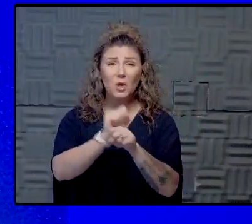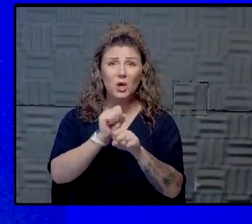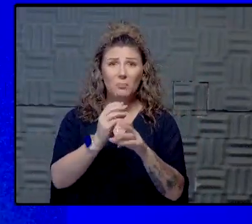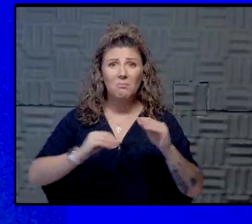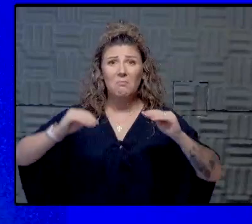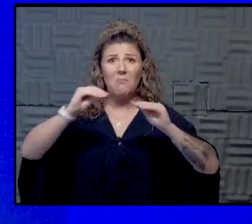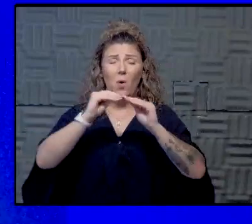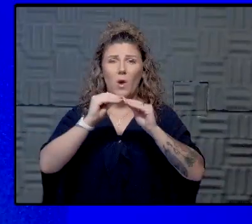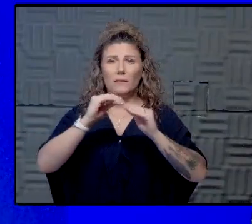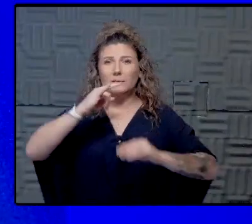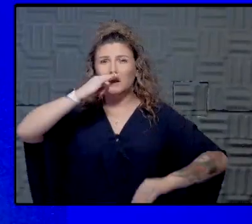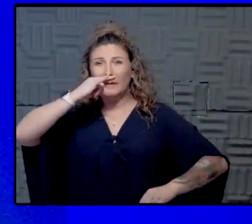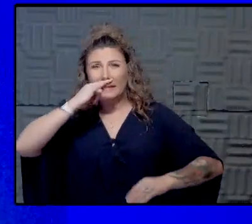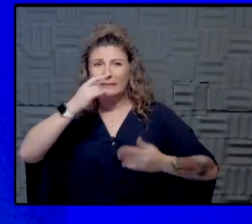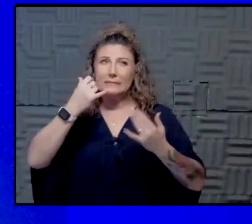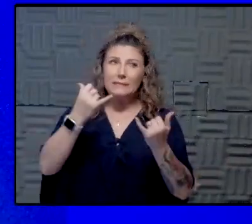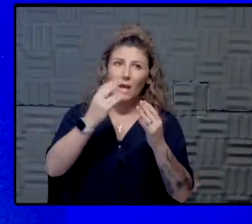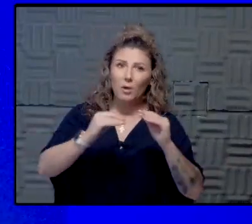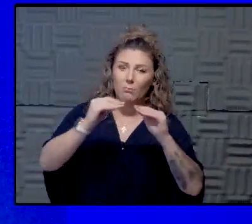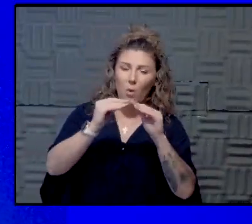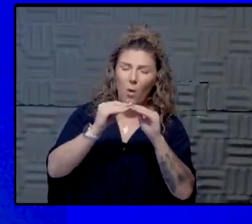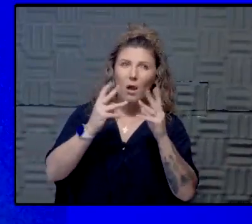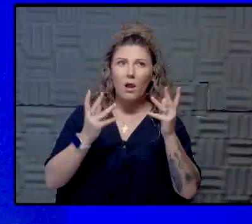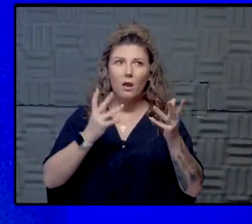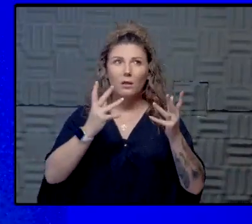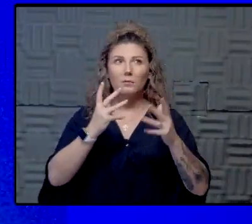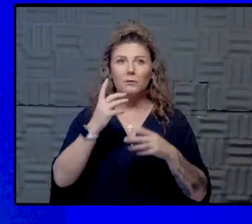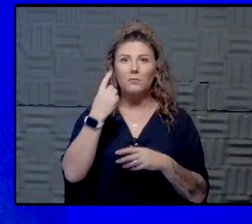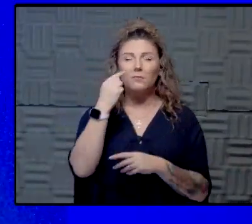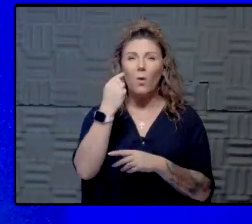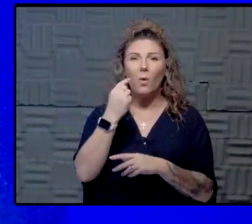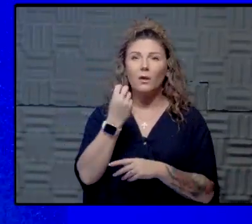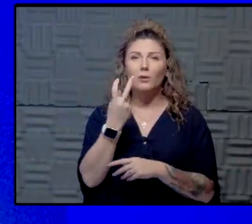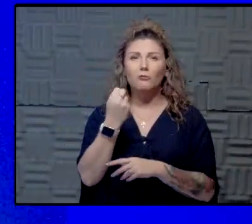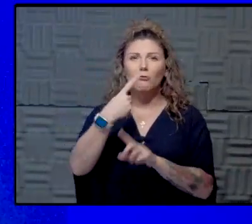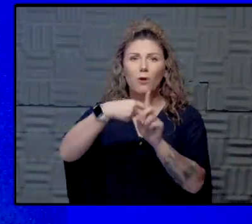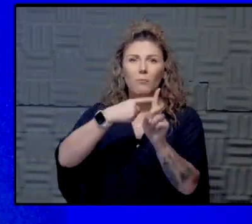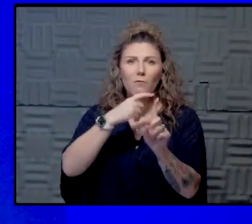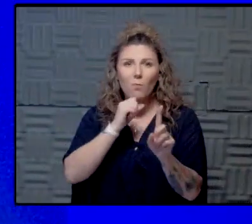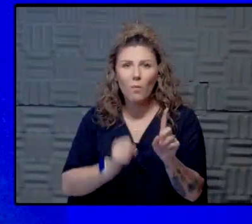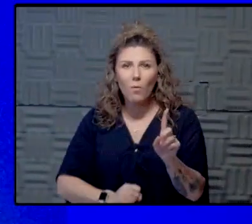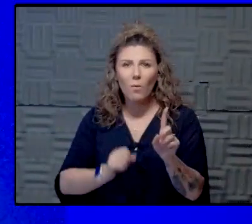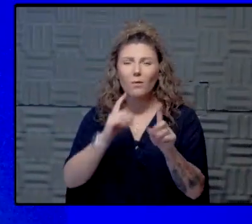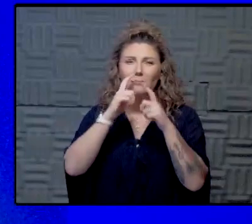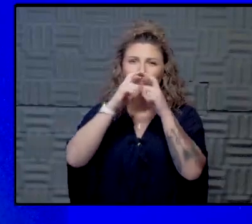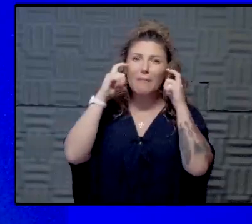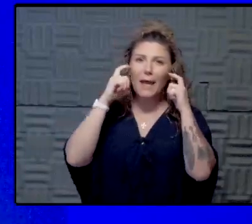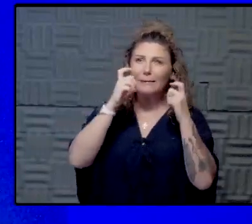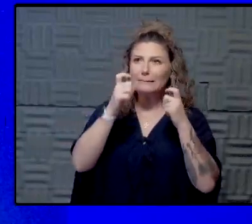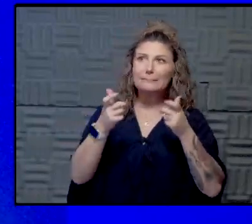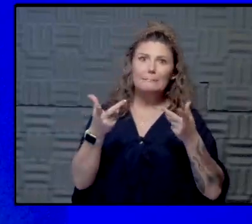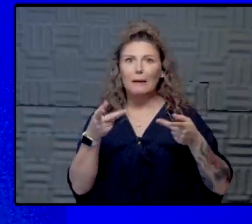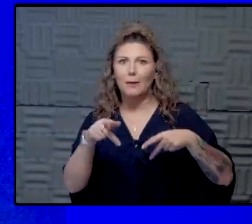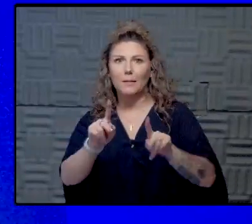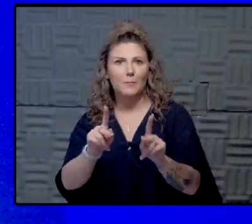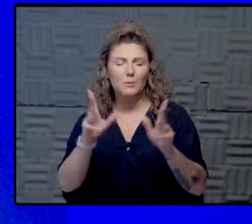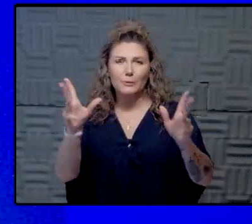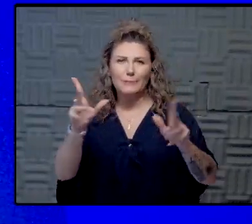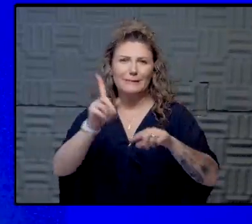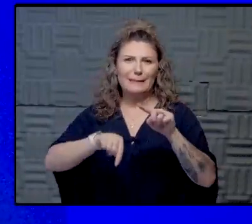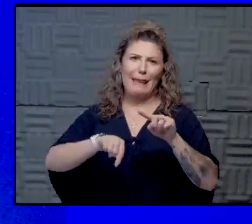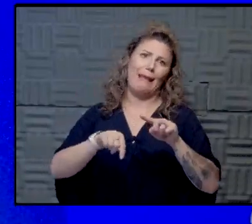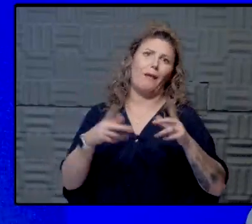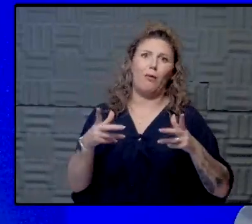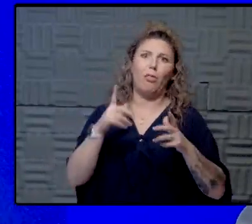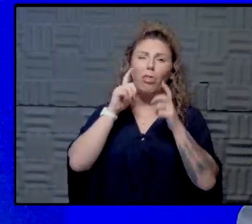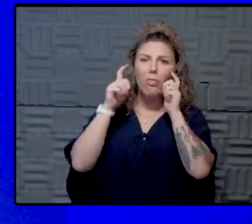kids back into that. You know, for a 12-month-old, a mask is really not going to be much of an opportunity, right? And so